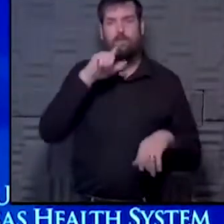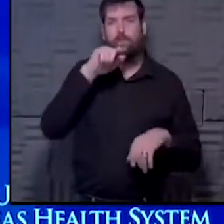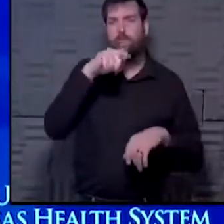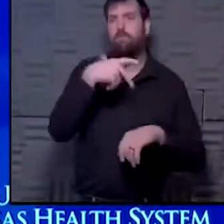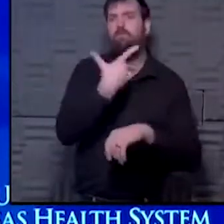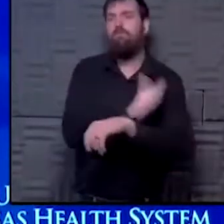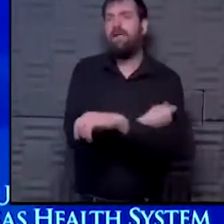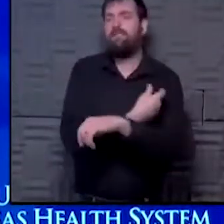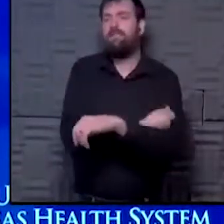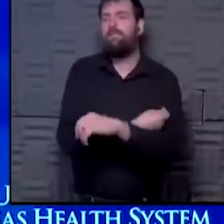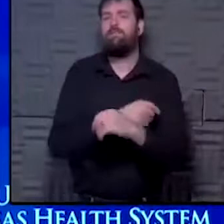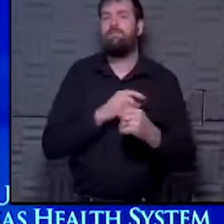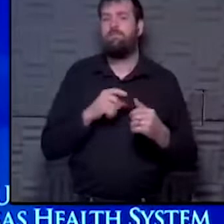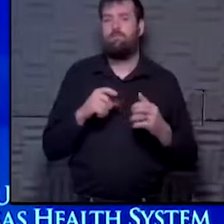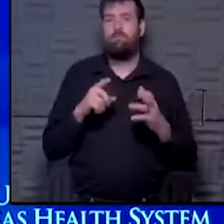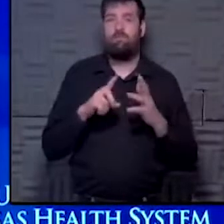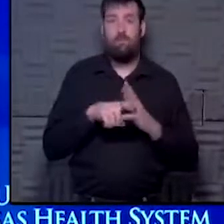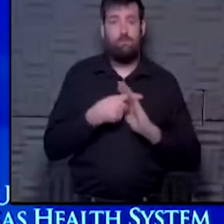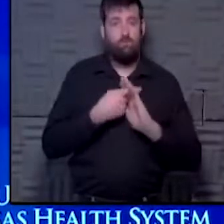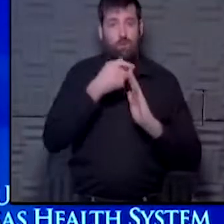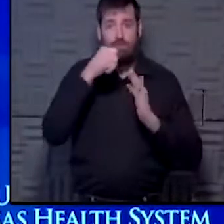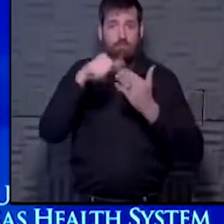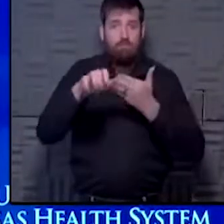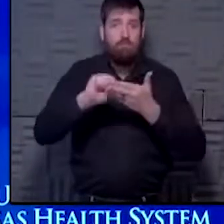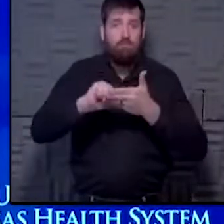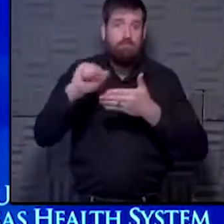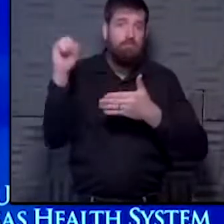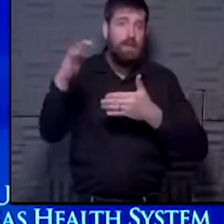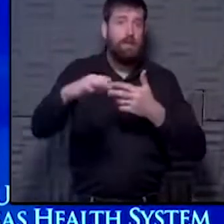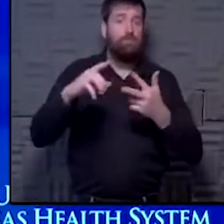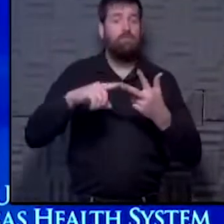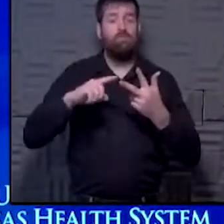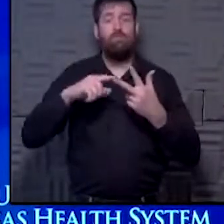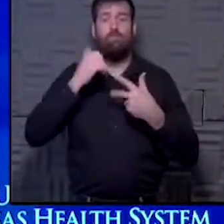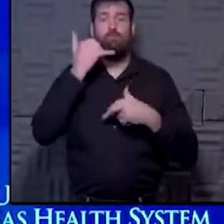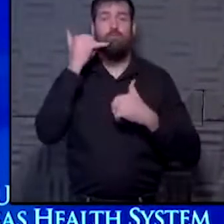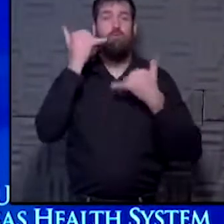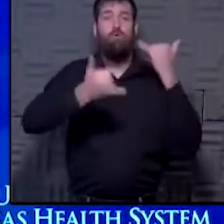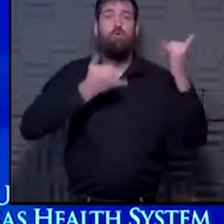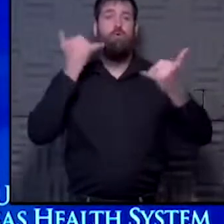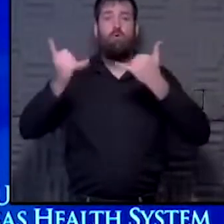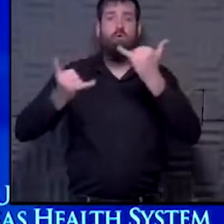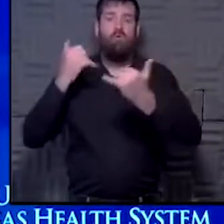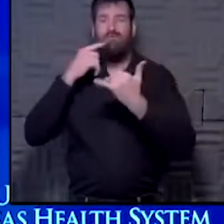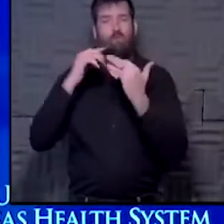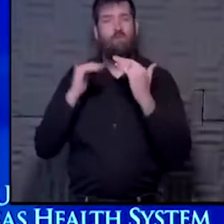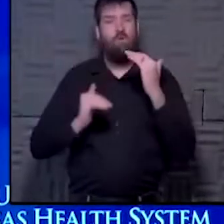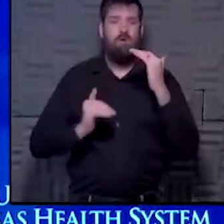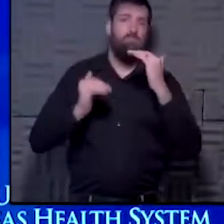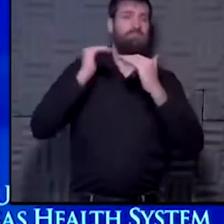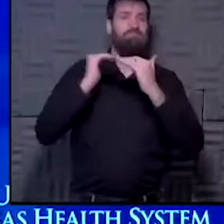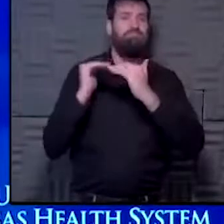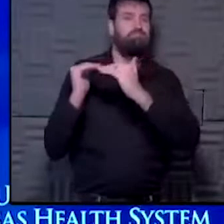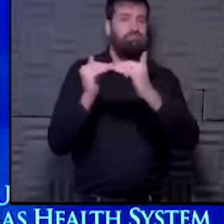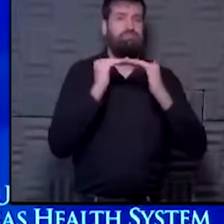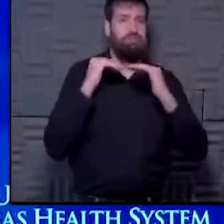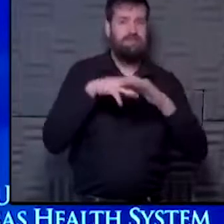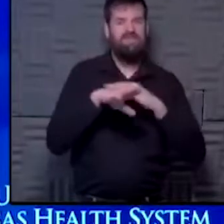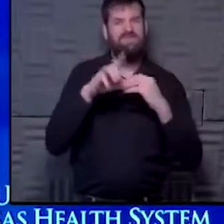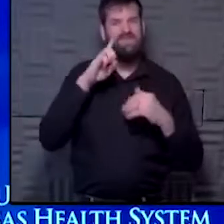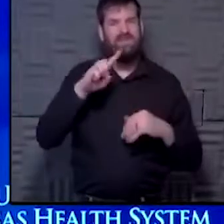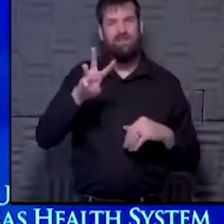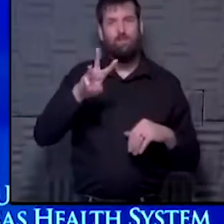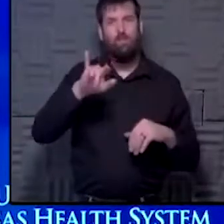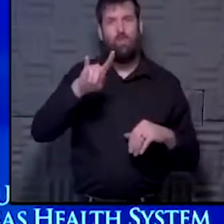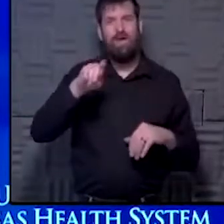vaccine, we started doing mail letters and phone calls in order to access. And I think some of the counties, I think Wyandotte County's